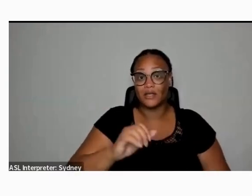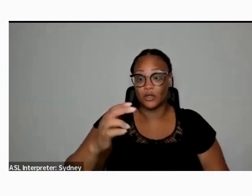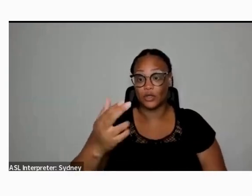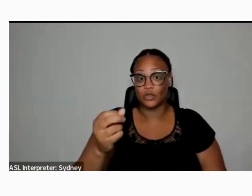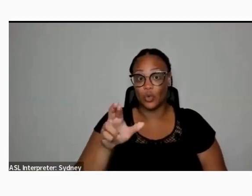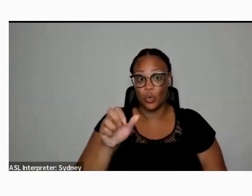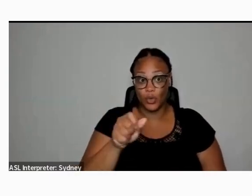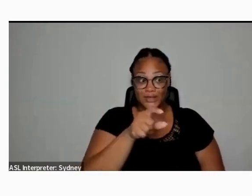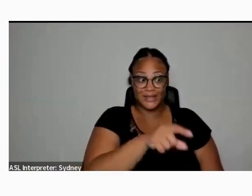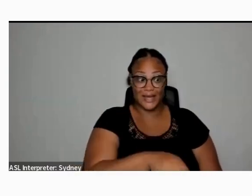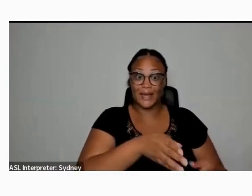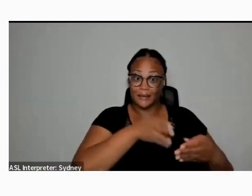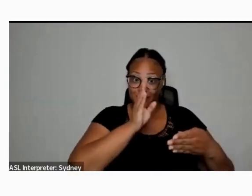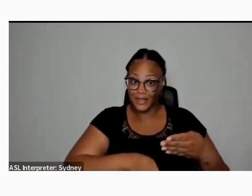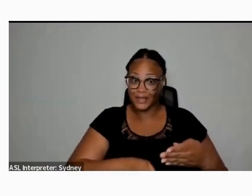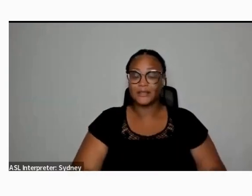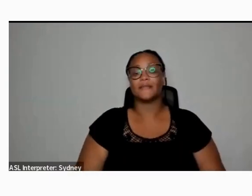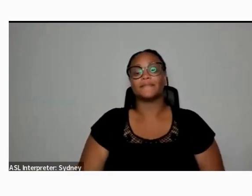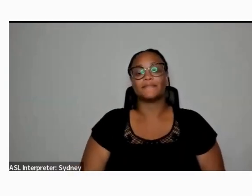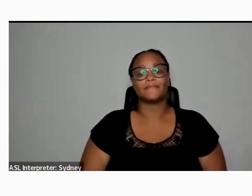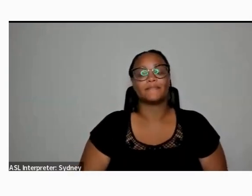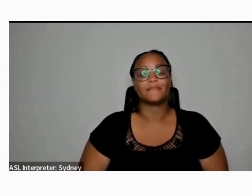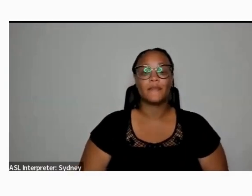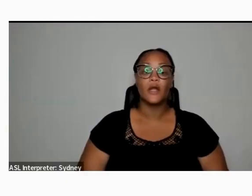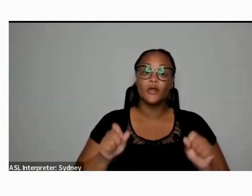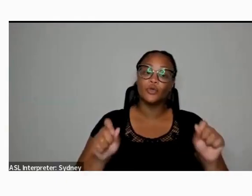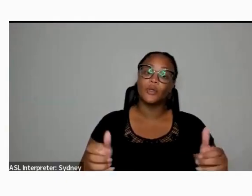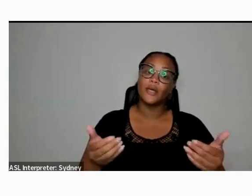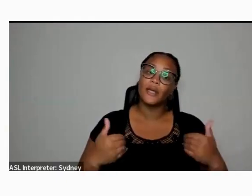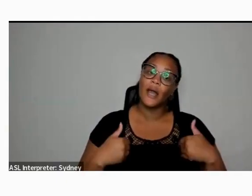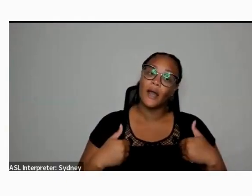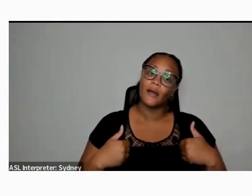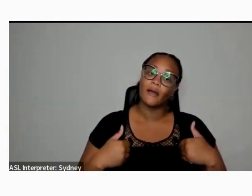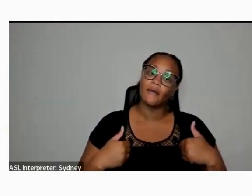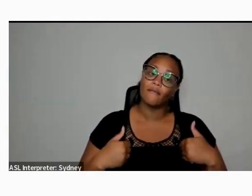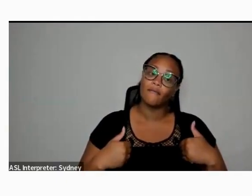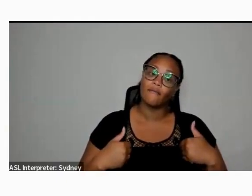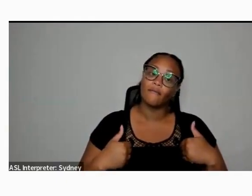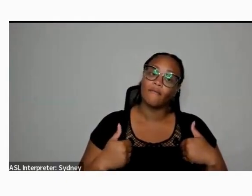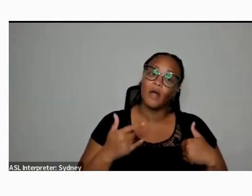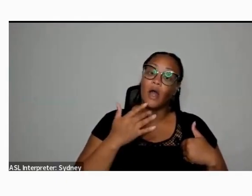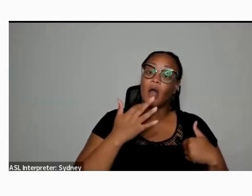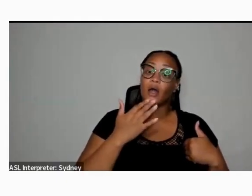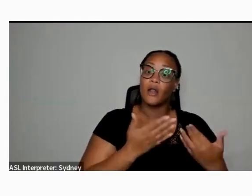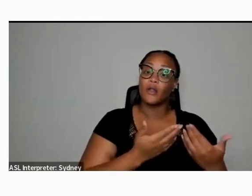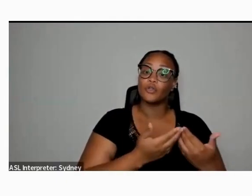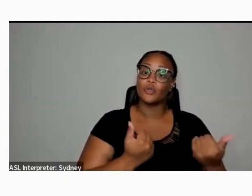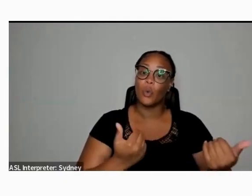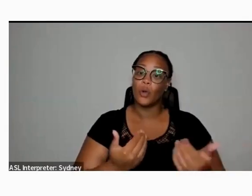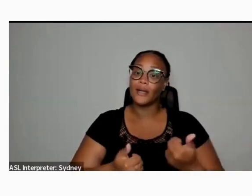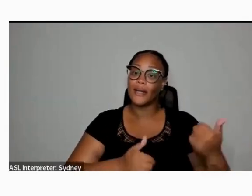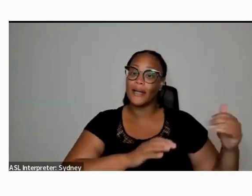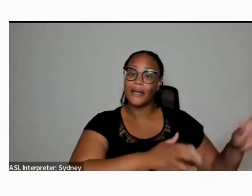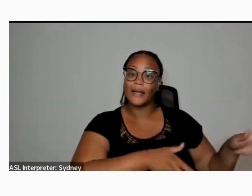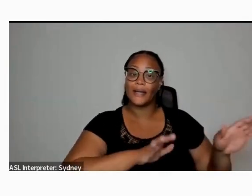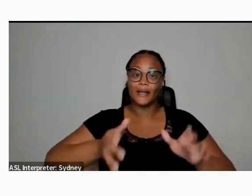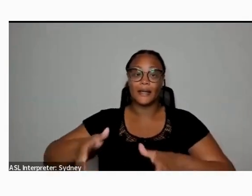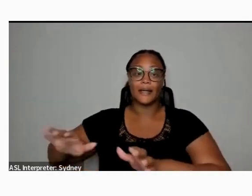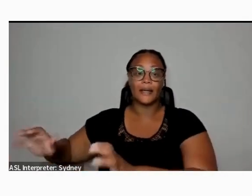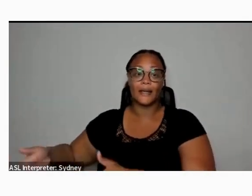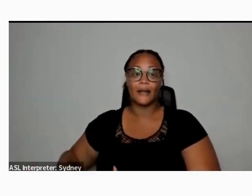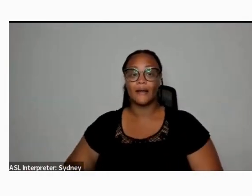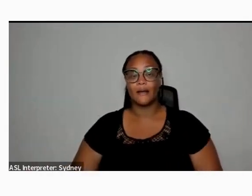end. You could do color sorting, so they could work on matching skills, matching by colors, matching types